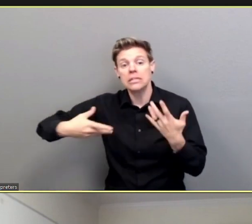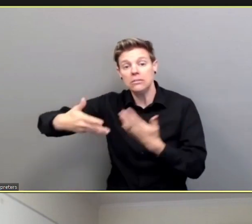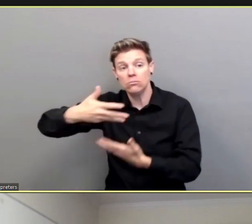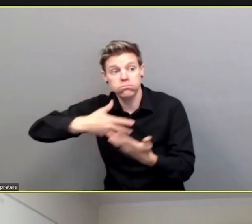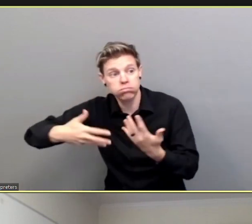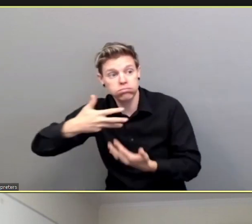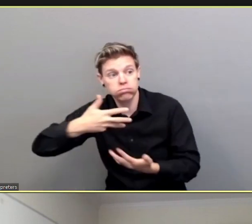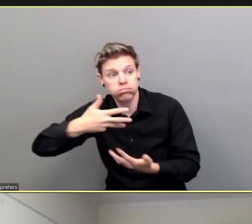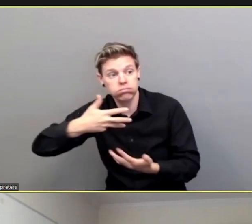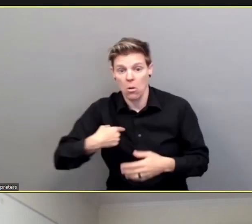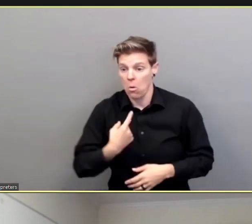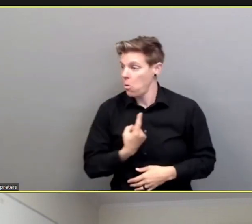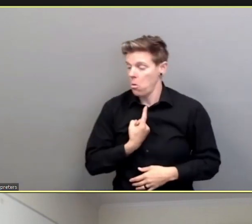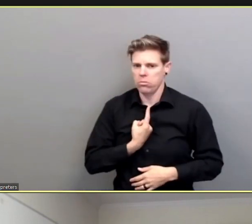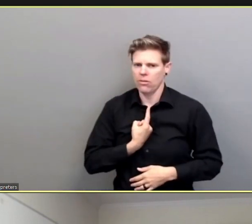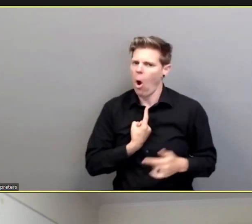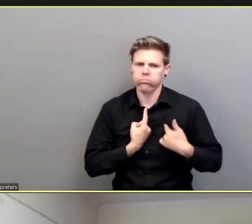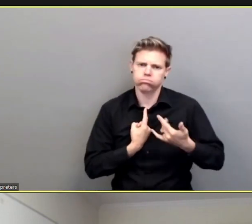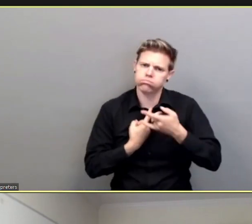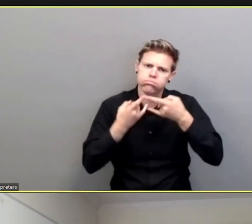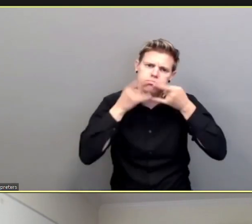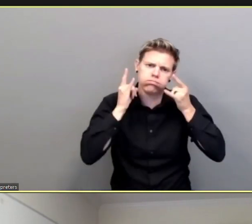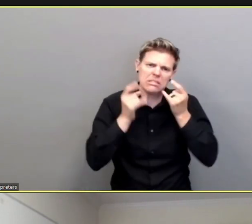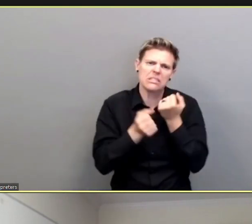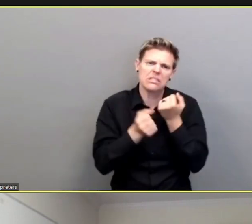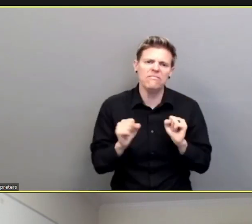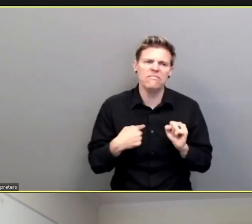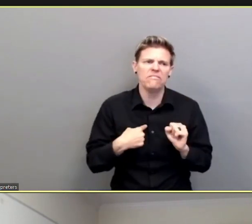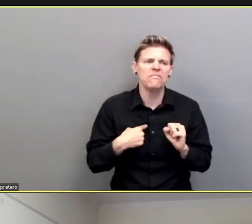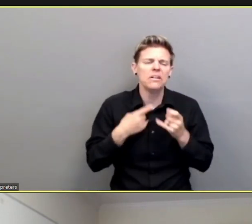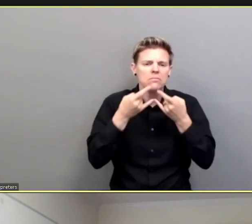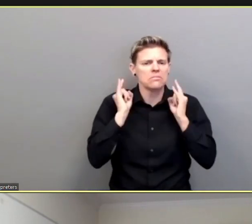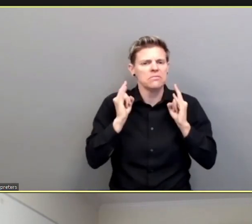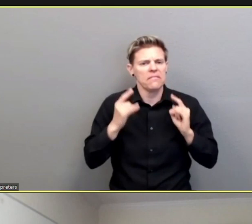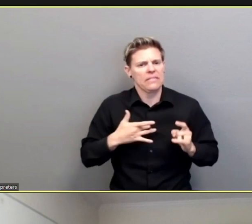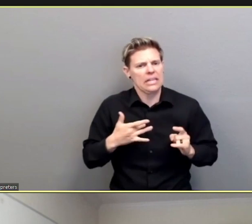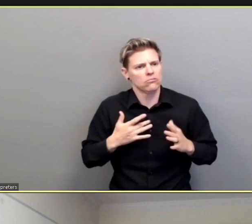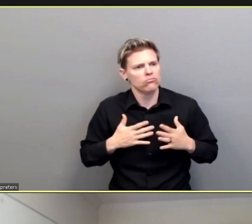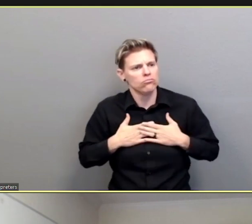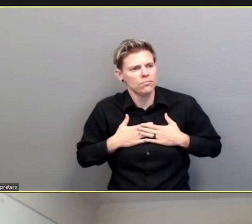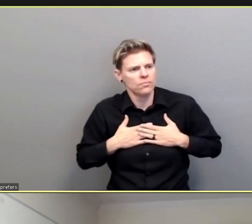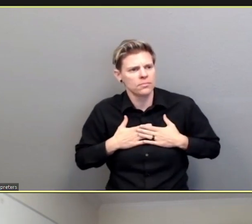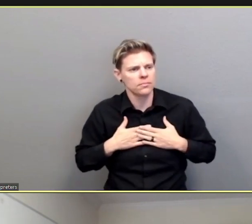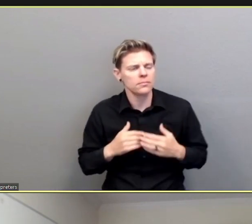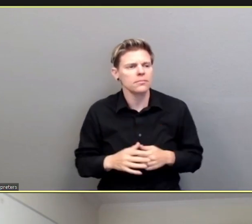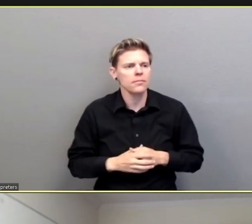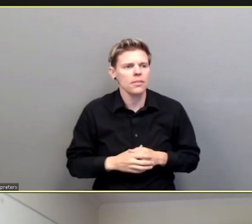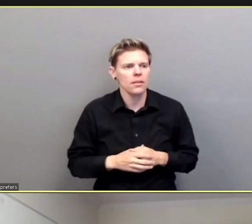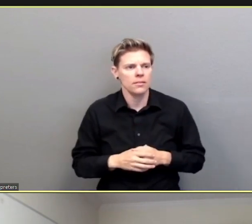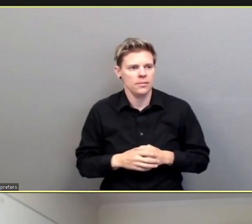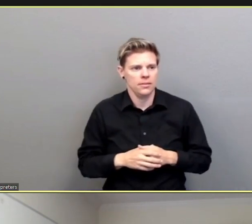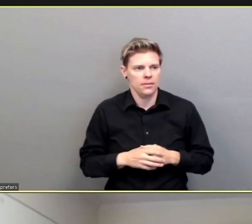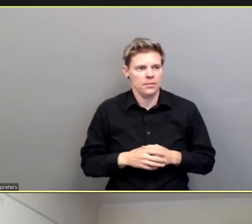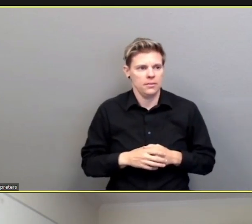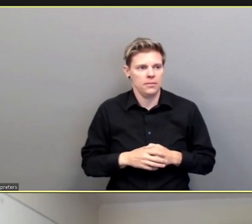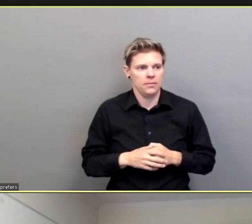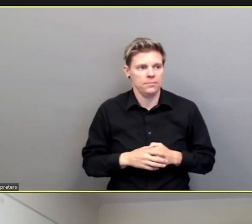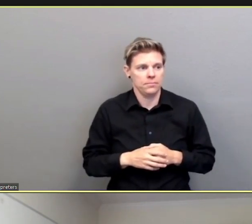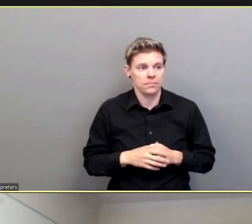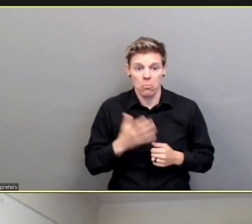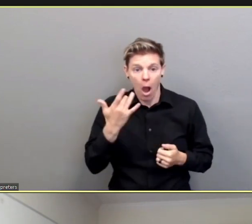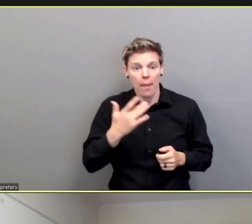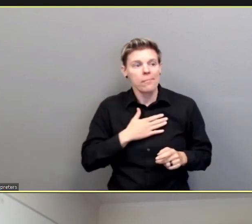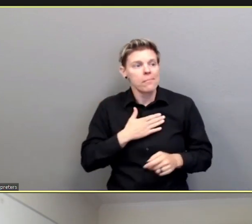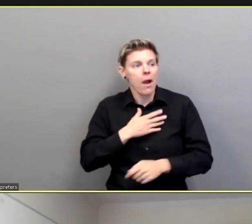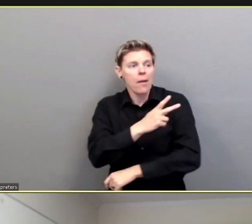will, because I just spend most of my life in contact with people 75 years and older in my practice. I mean,